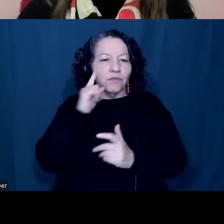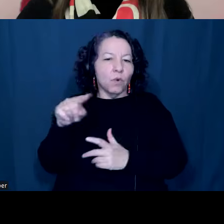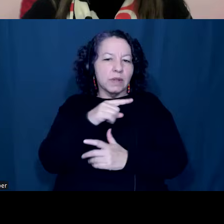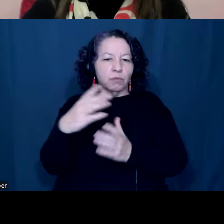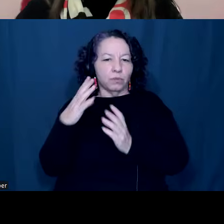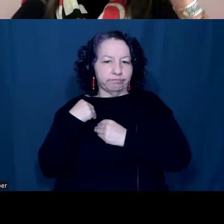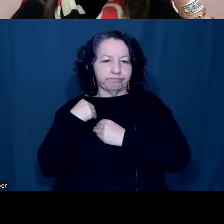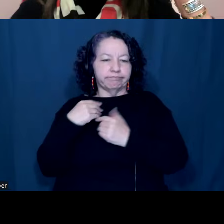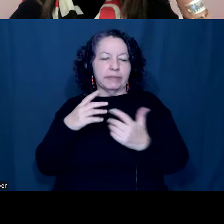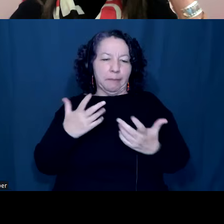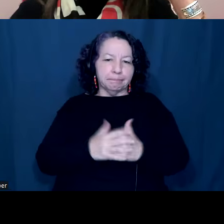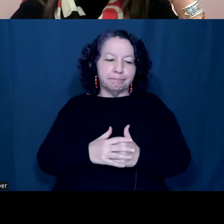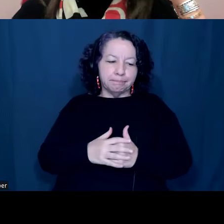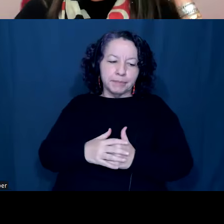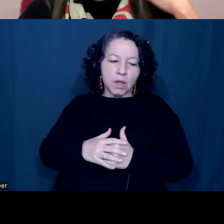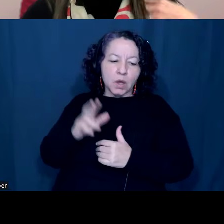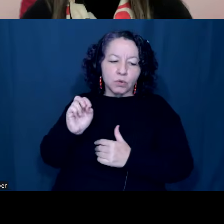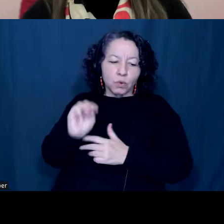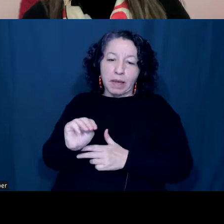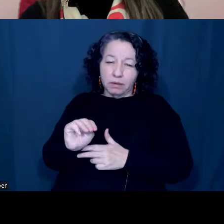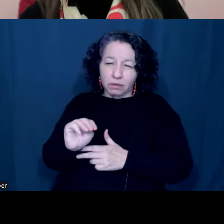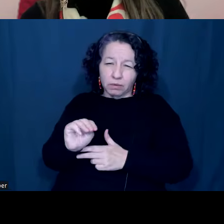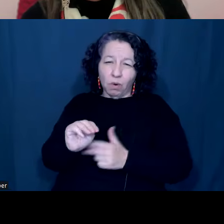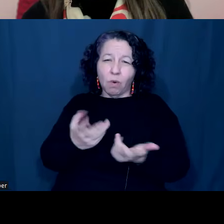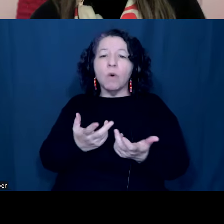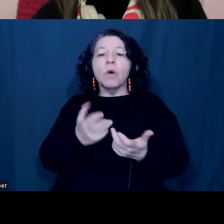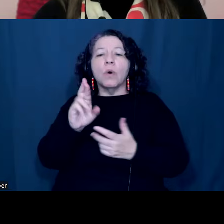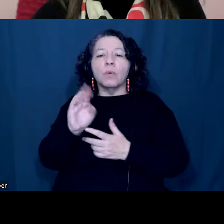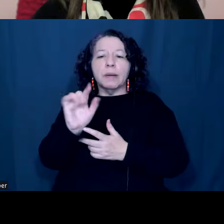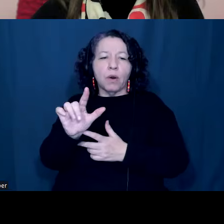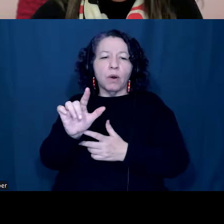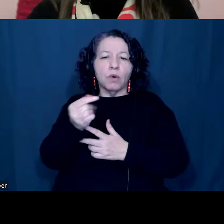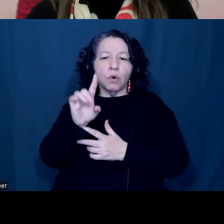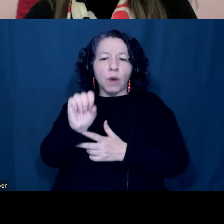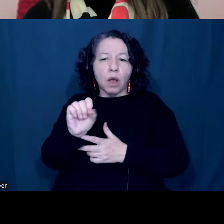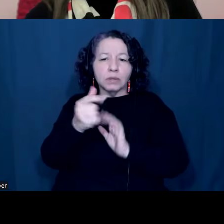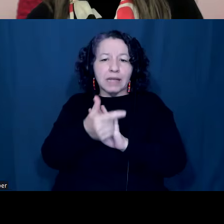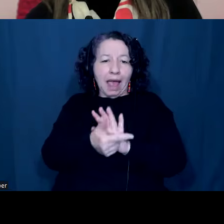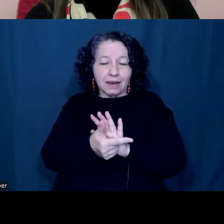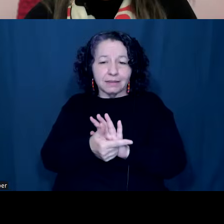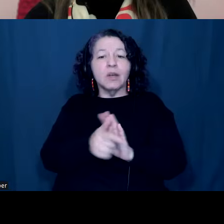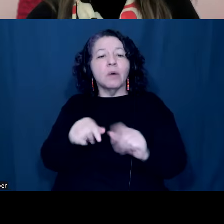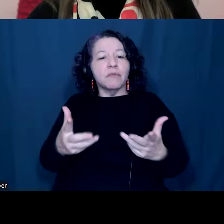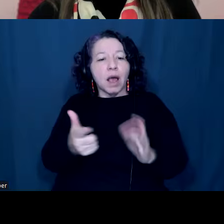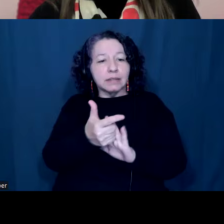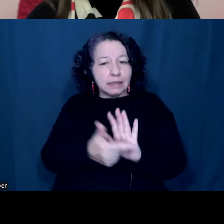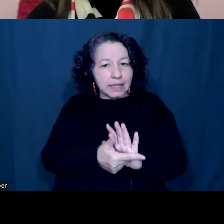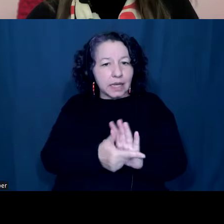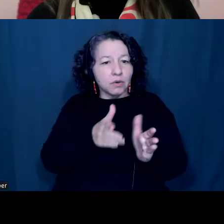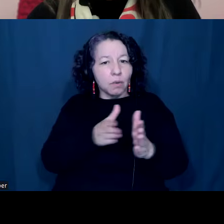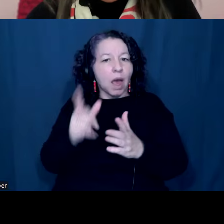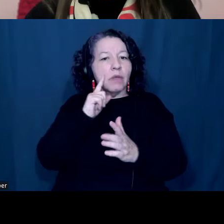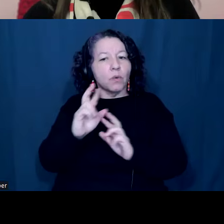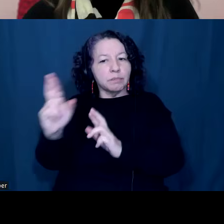In New Mexico, the Reburial Grounds Act provides a lawful pathway for respectful